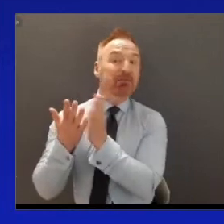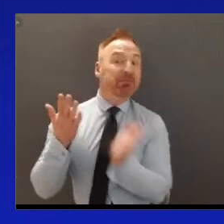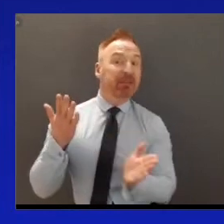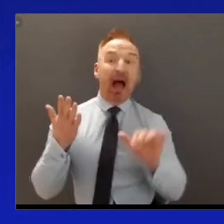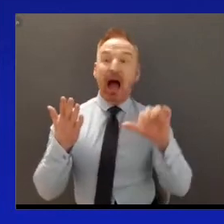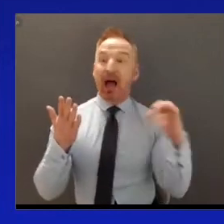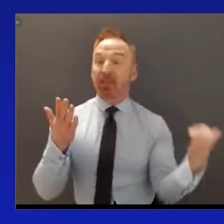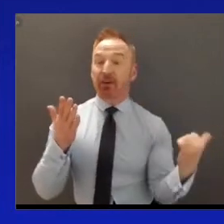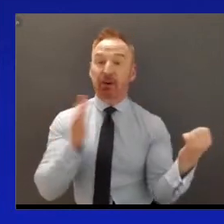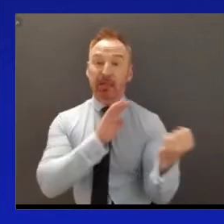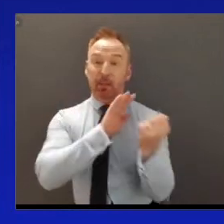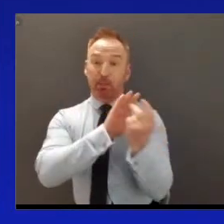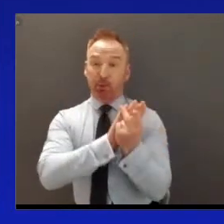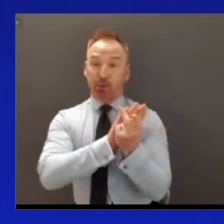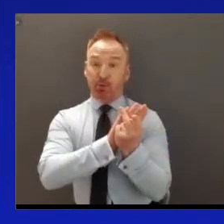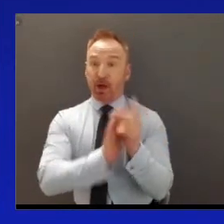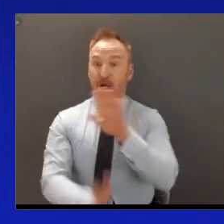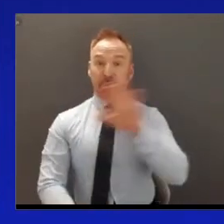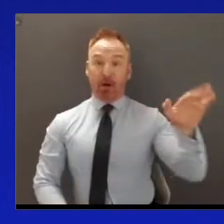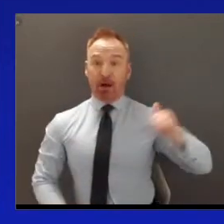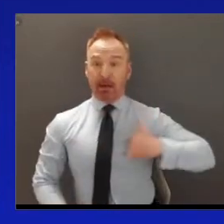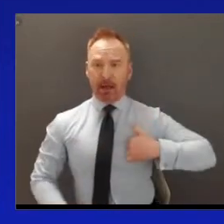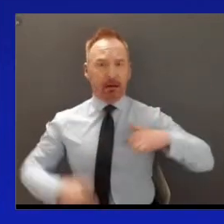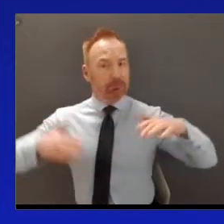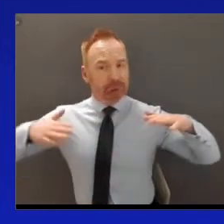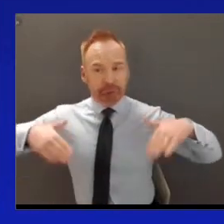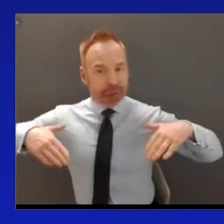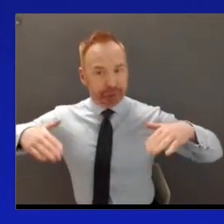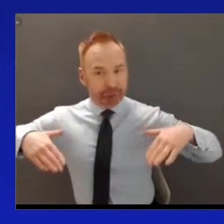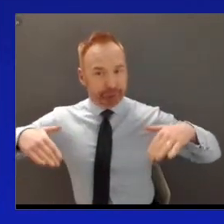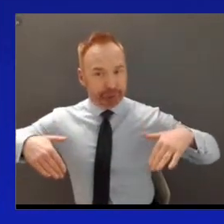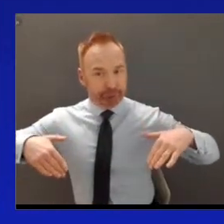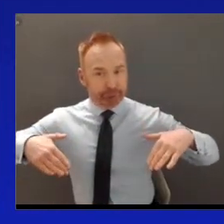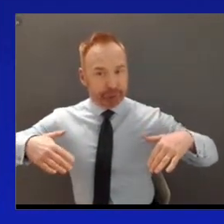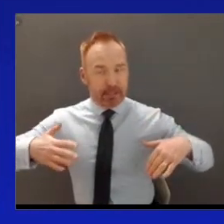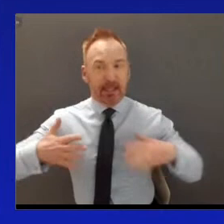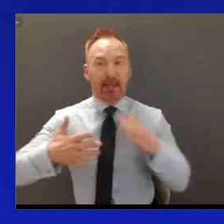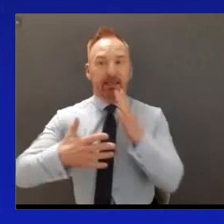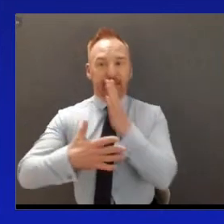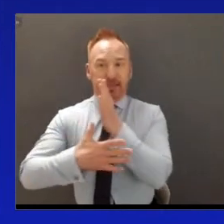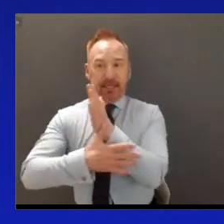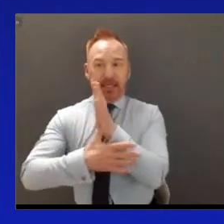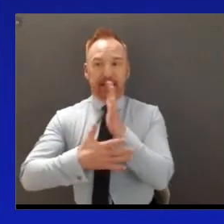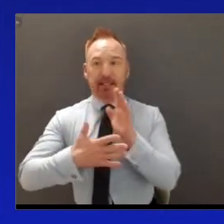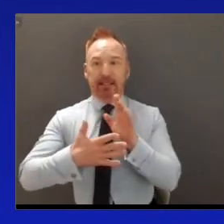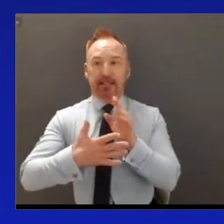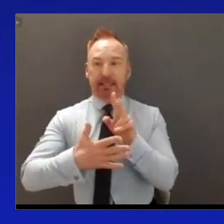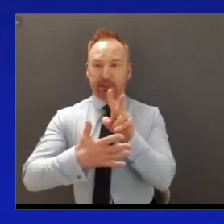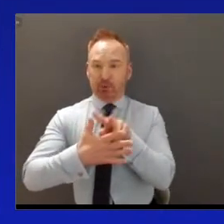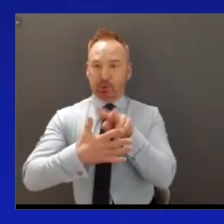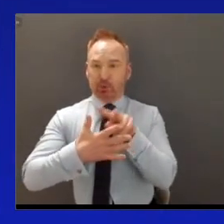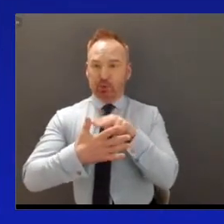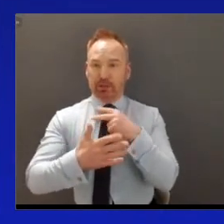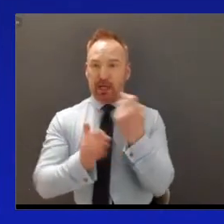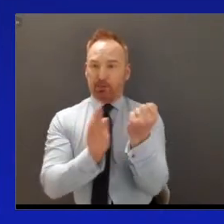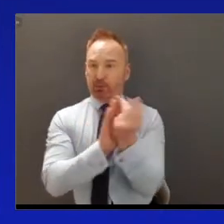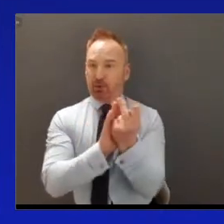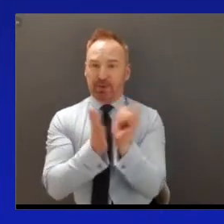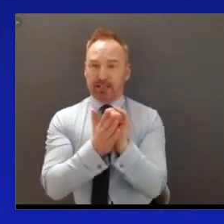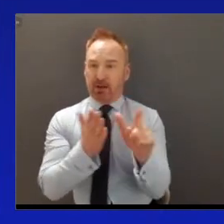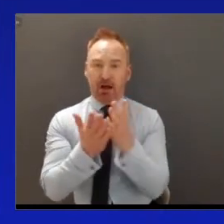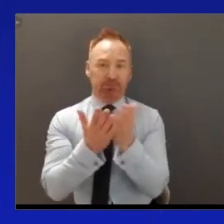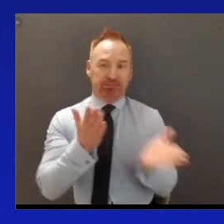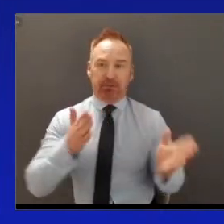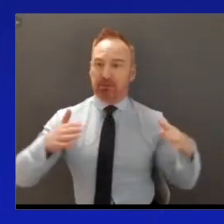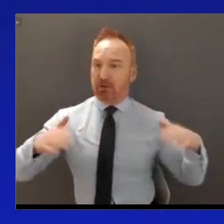for use in Canada. So that is the fact of the delay. So, but we're fine. We've been very successful with Pfizer,